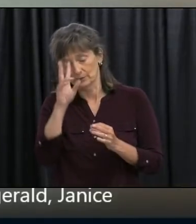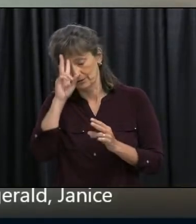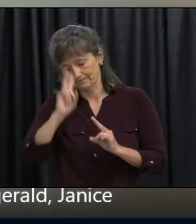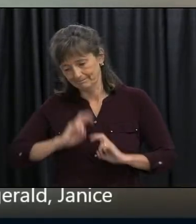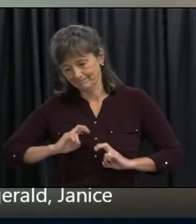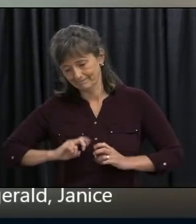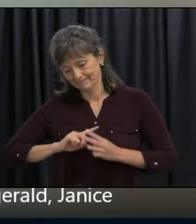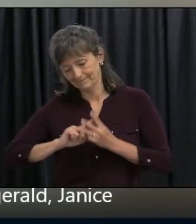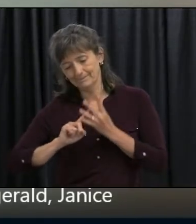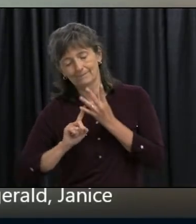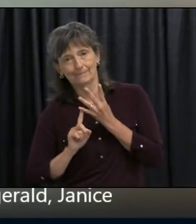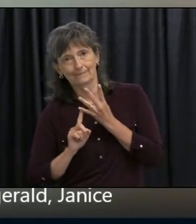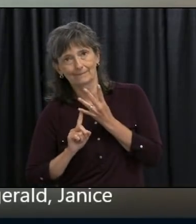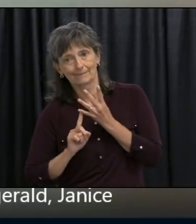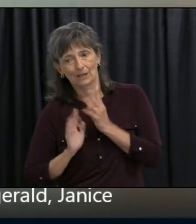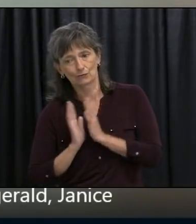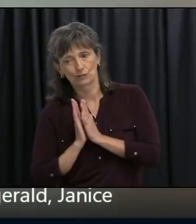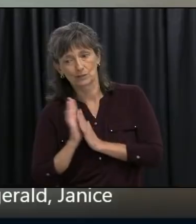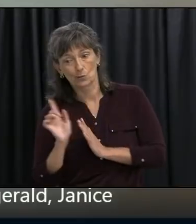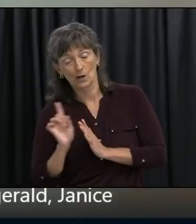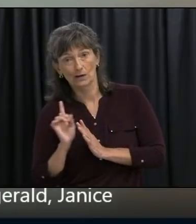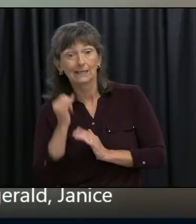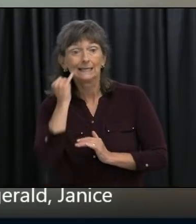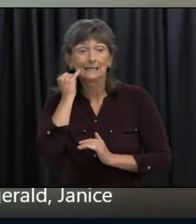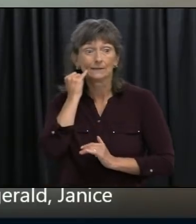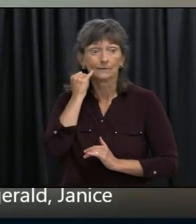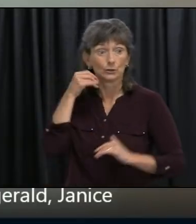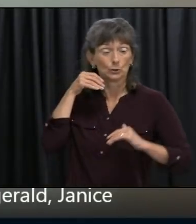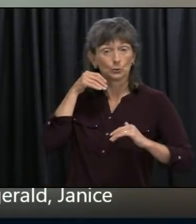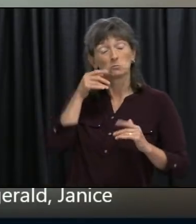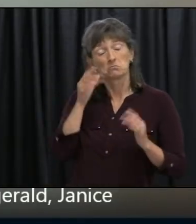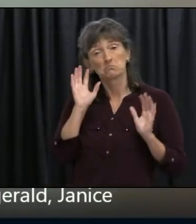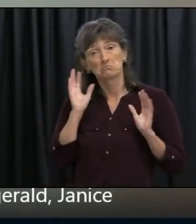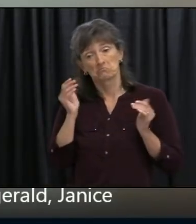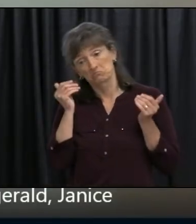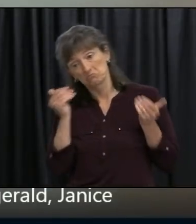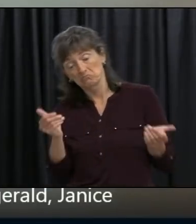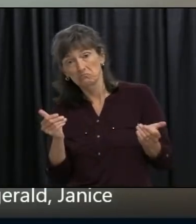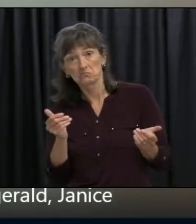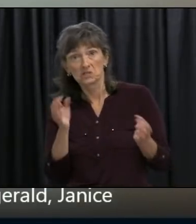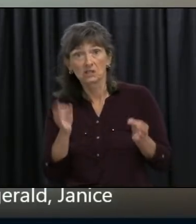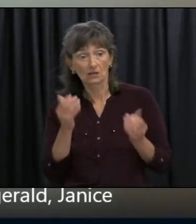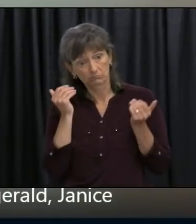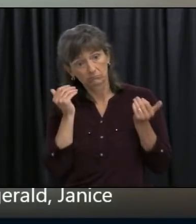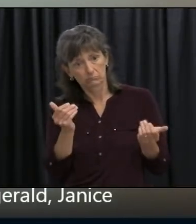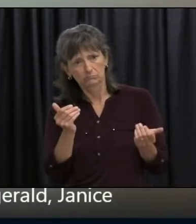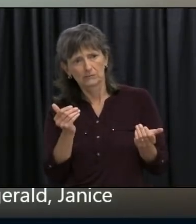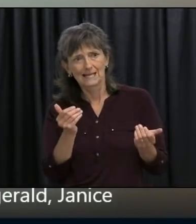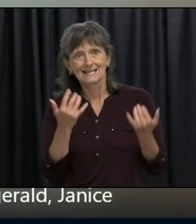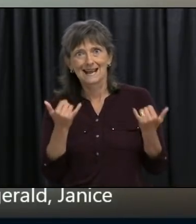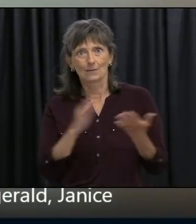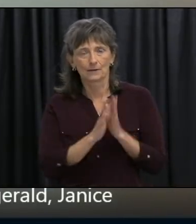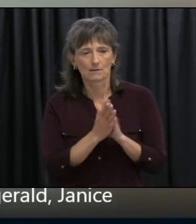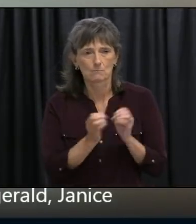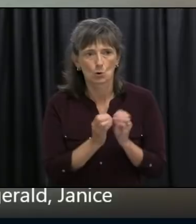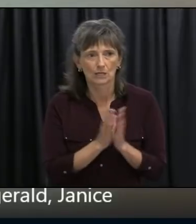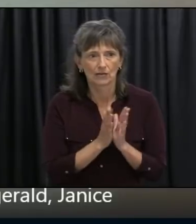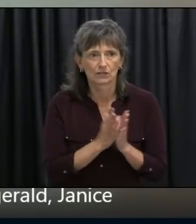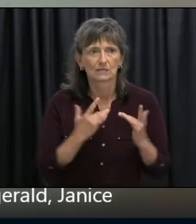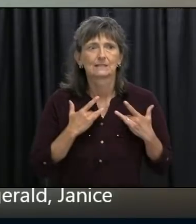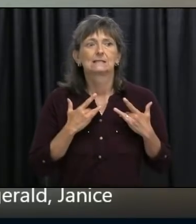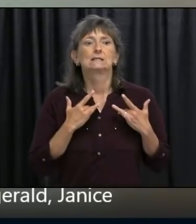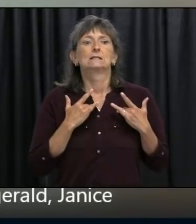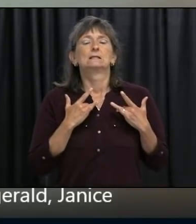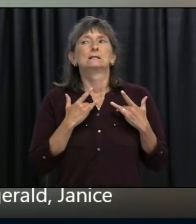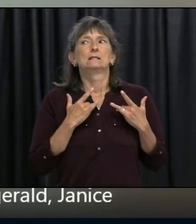decision for themselves based on the risk. And if they get into a situation where it appears that that risk may be higher